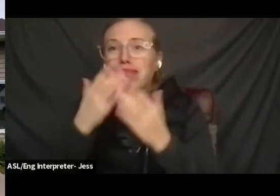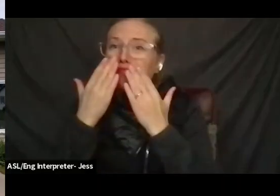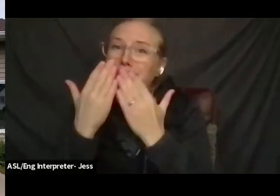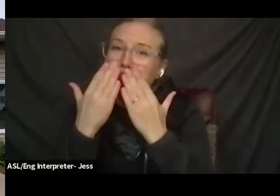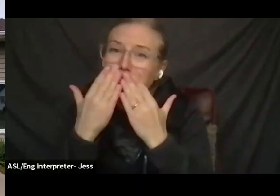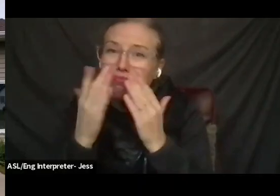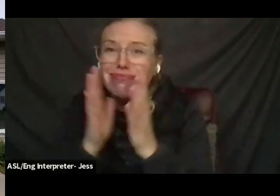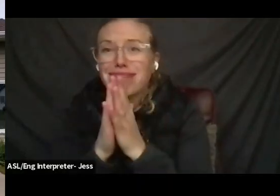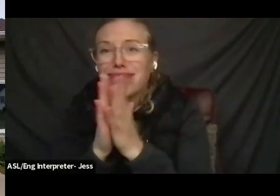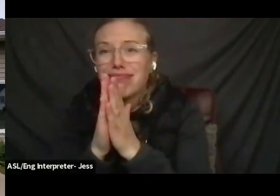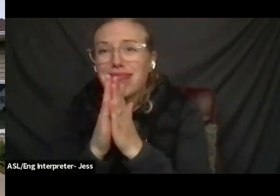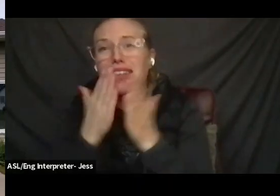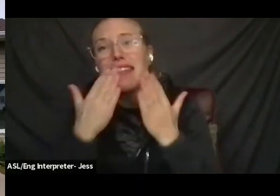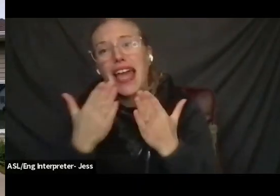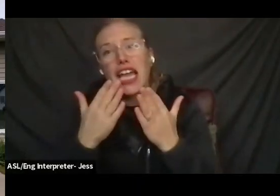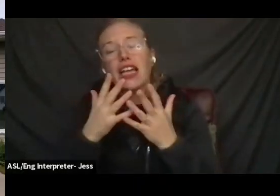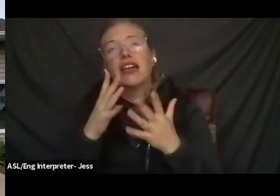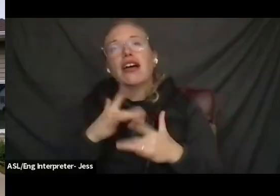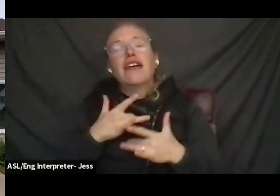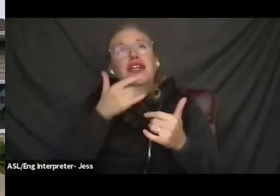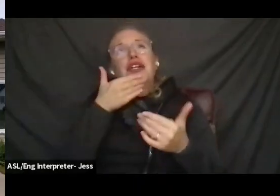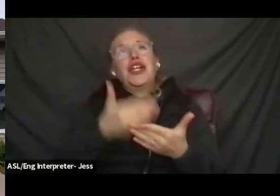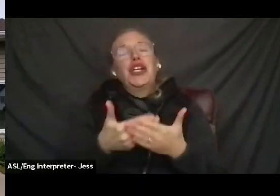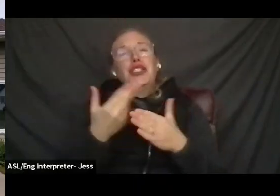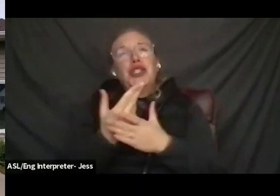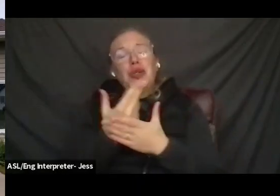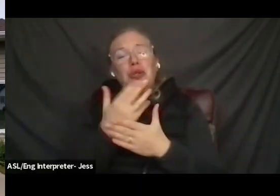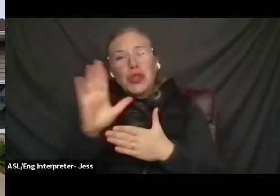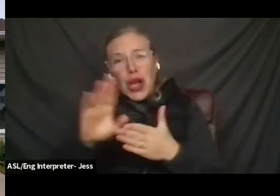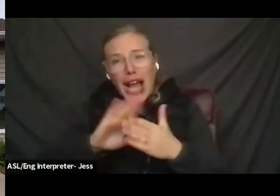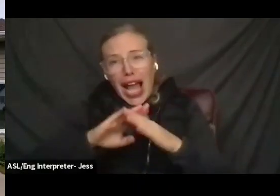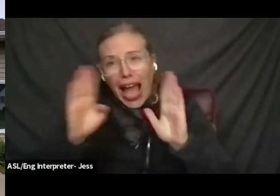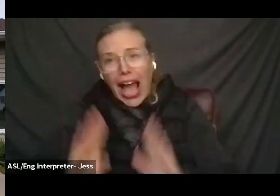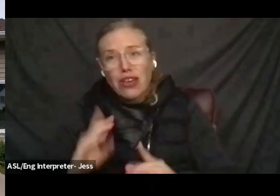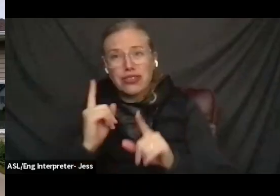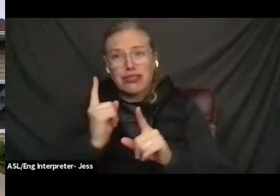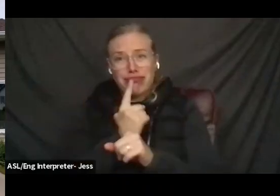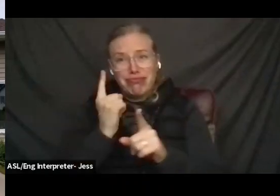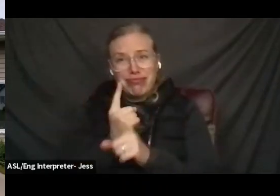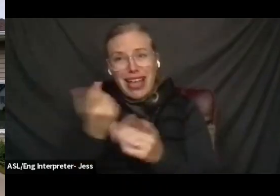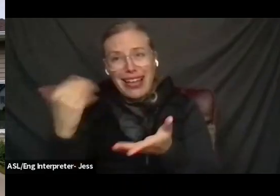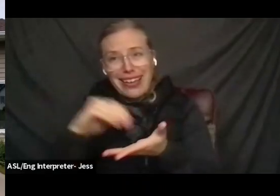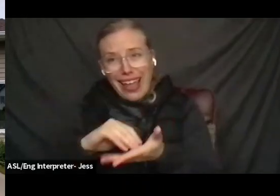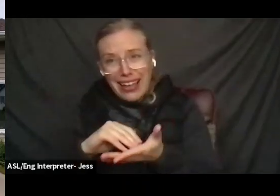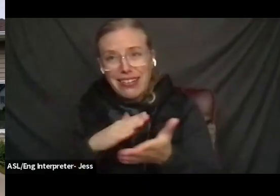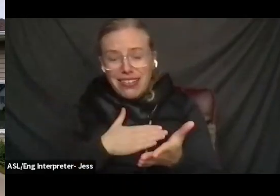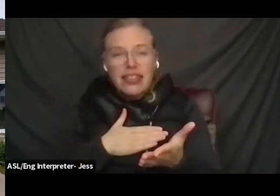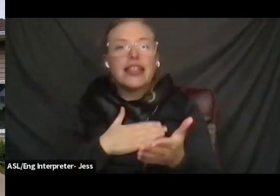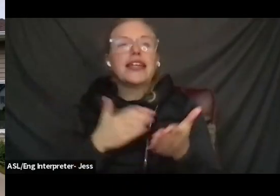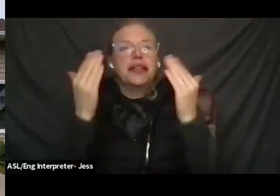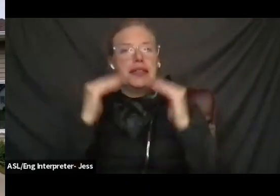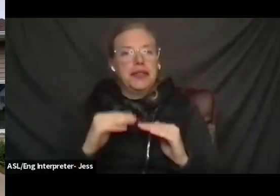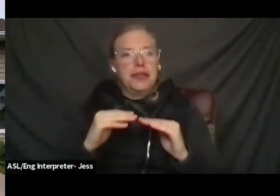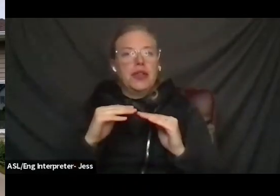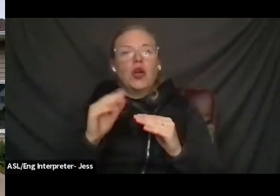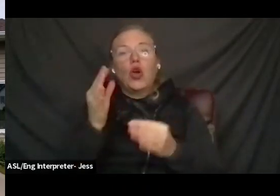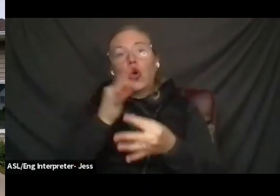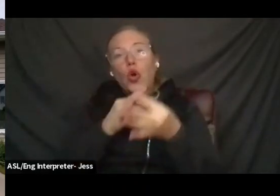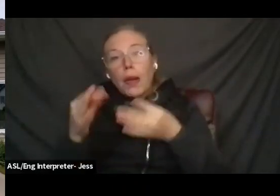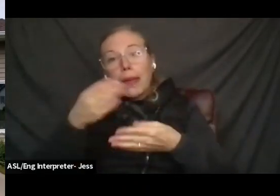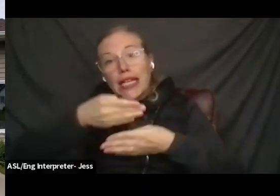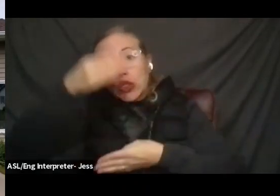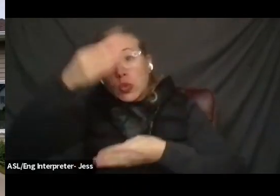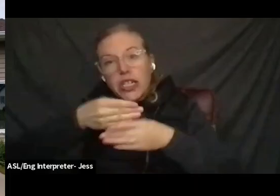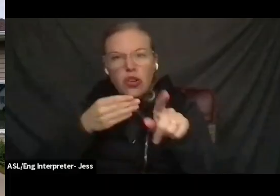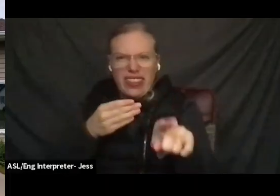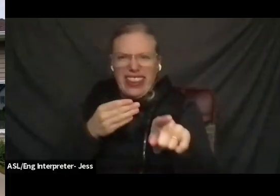probably thanking us, and just how great it is to be able to utilize her house to the fullest extent again. We also replaced some windows on